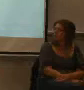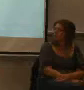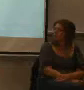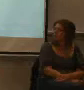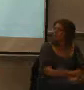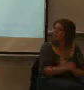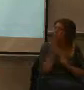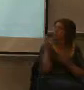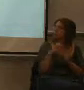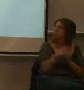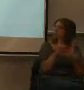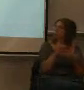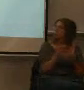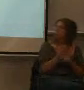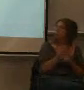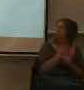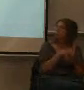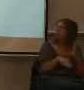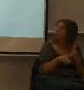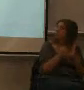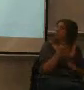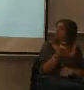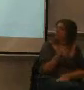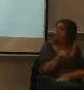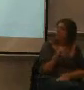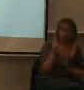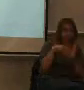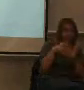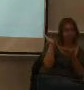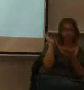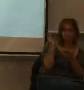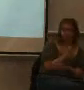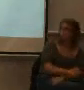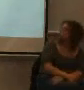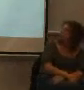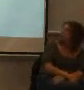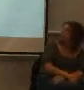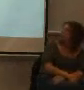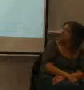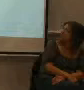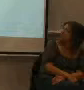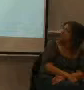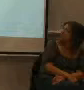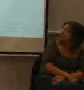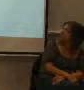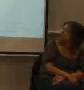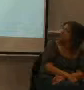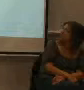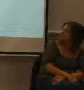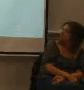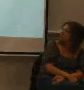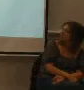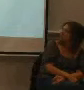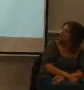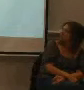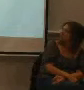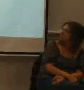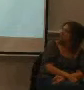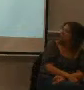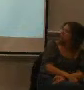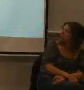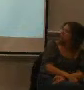This section we're going to go through basic toxicology, talk about bioassessment. Whoever's been asking that EPT question will bring it back up again.